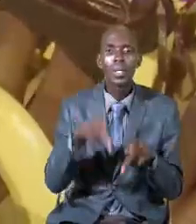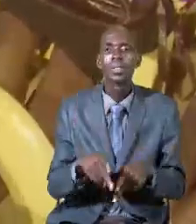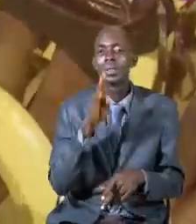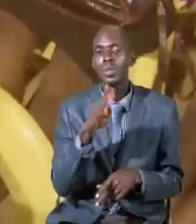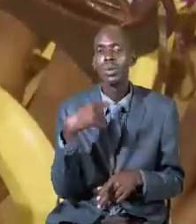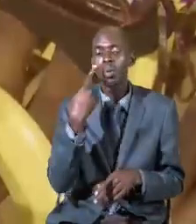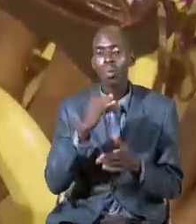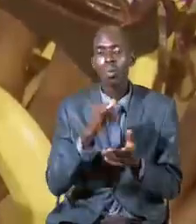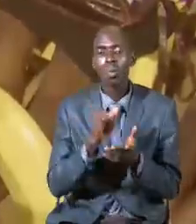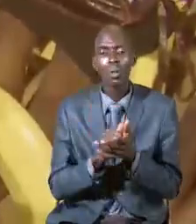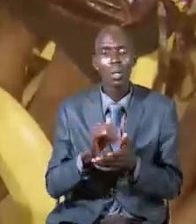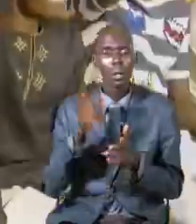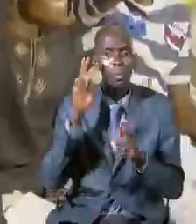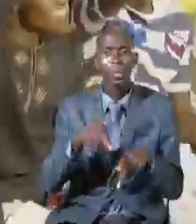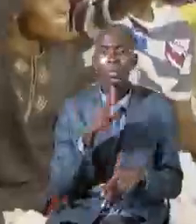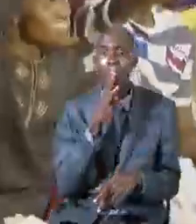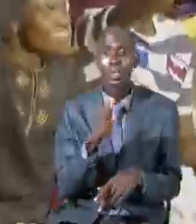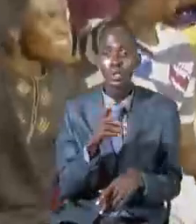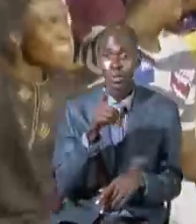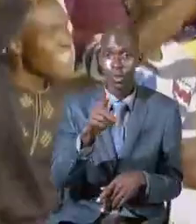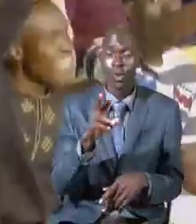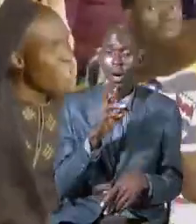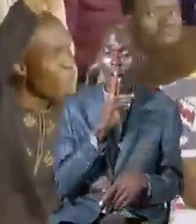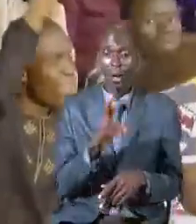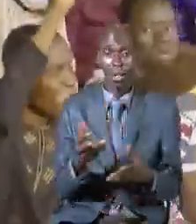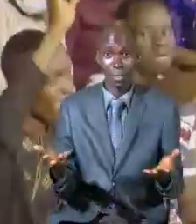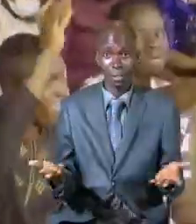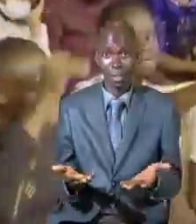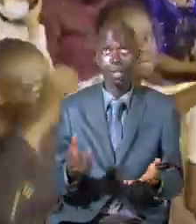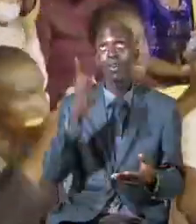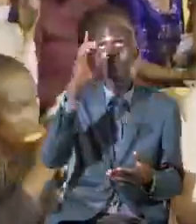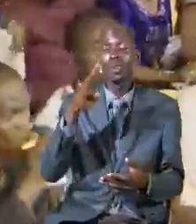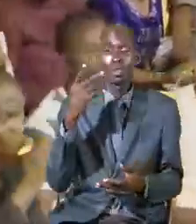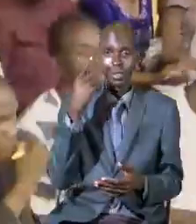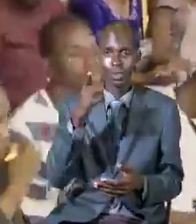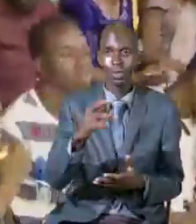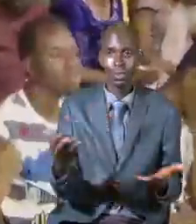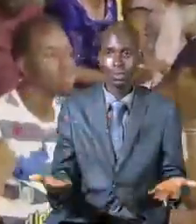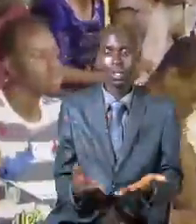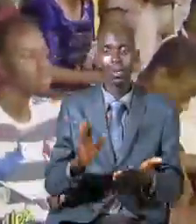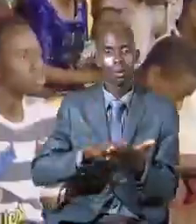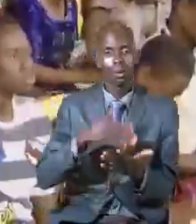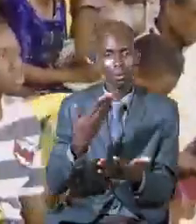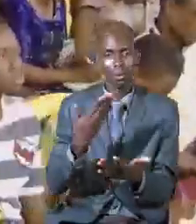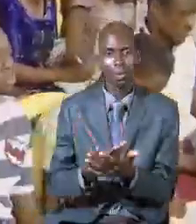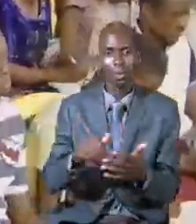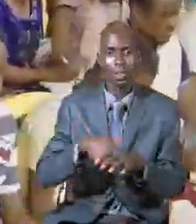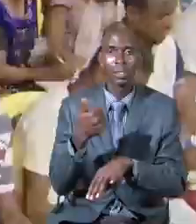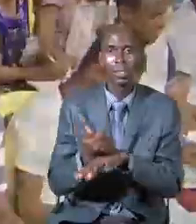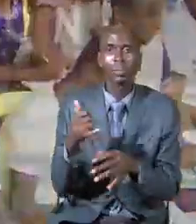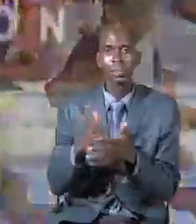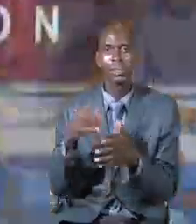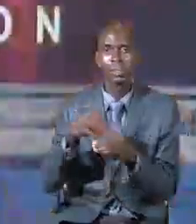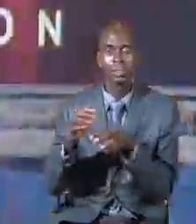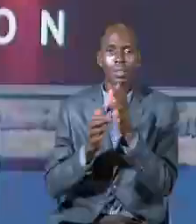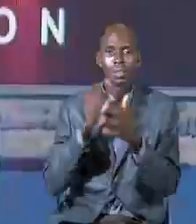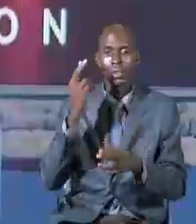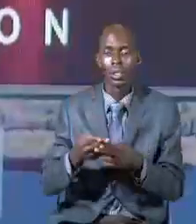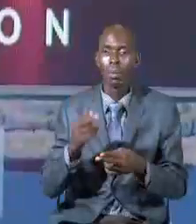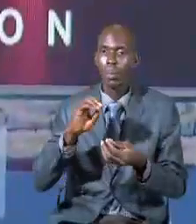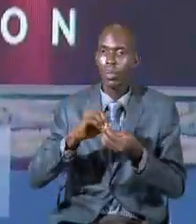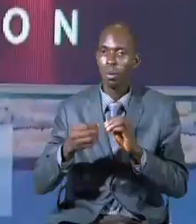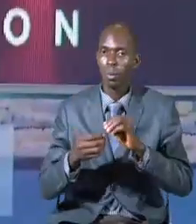there. God sees you there and confirm it in Jesus' name. Let's look at number one. Number one is